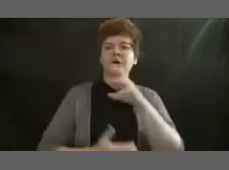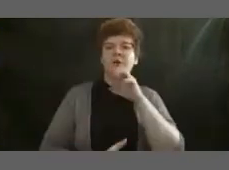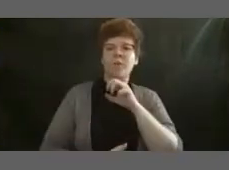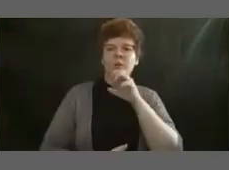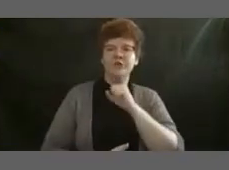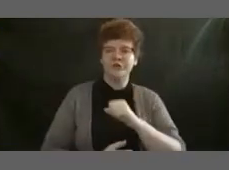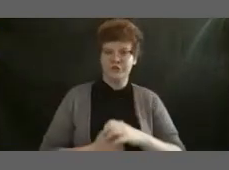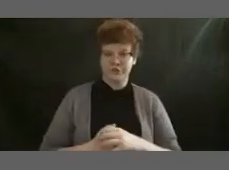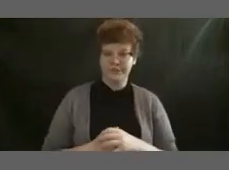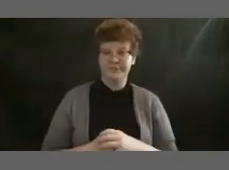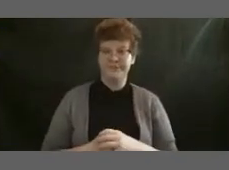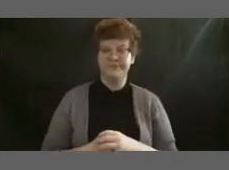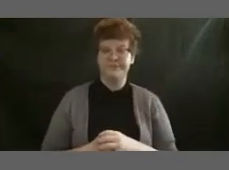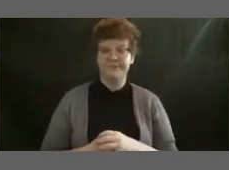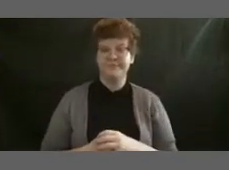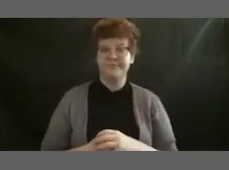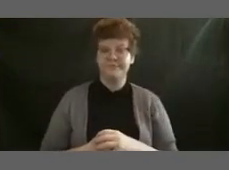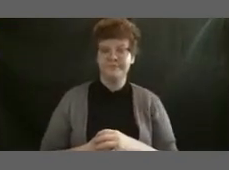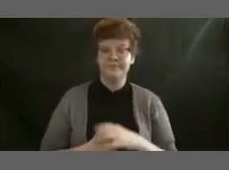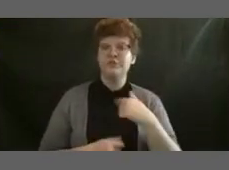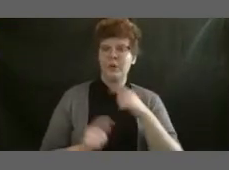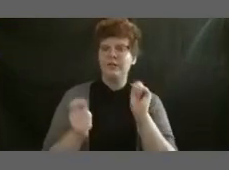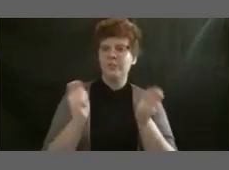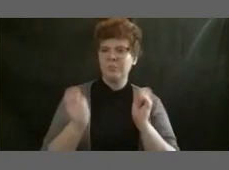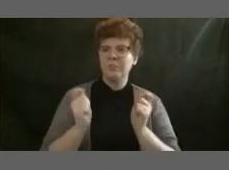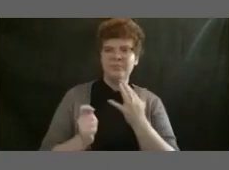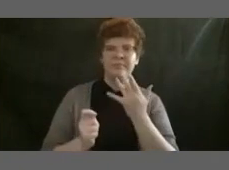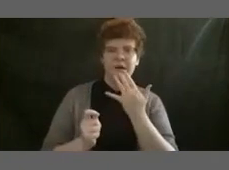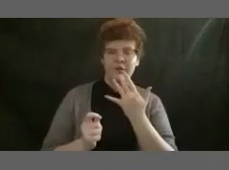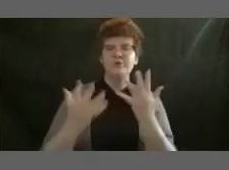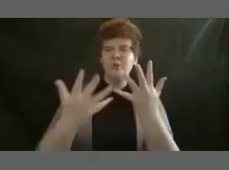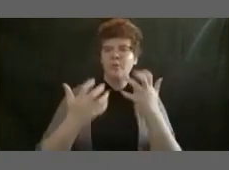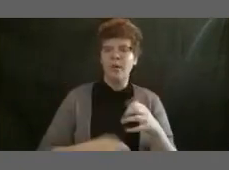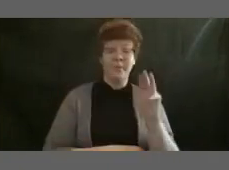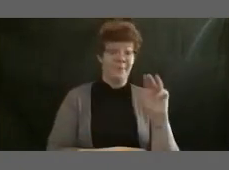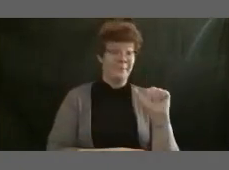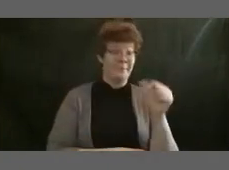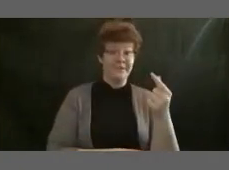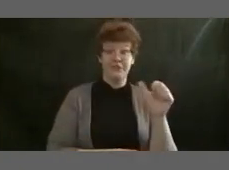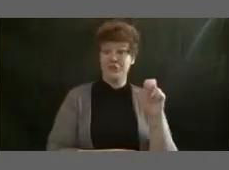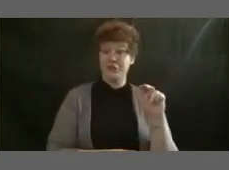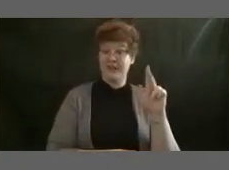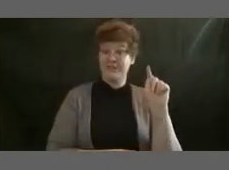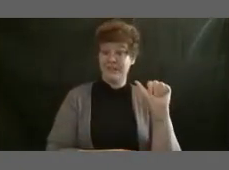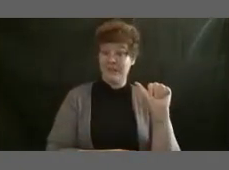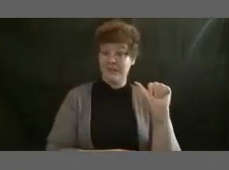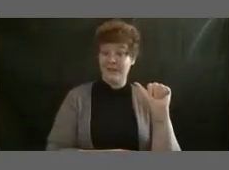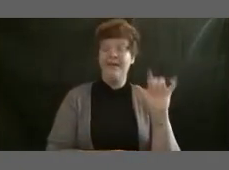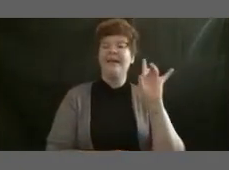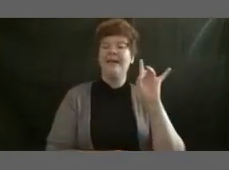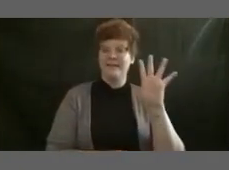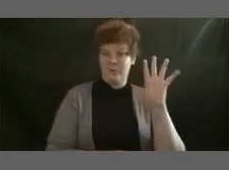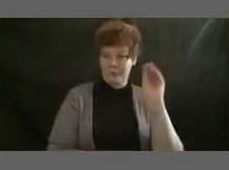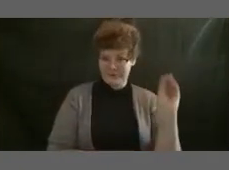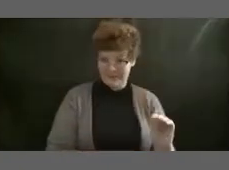I'll go ahead and I'll edit the colors here. We want 84% magenta. So 0% cyan,